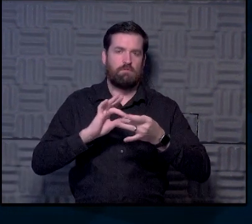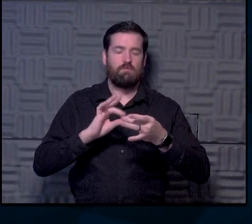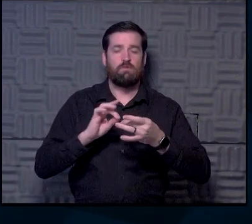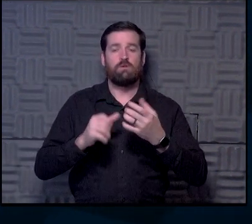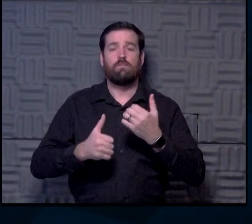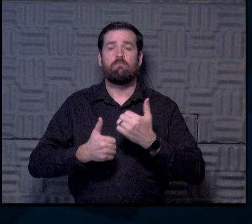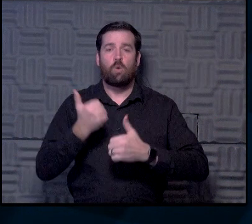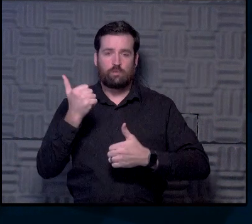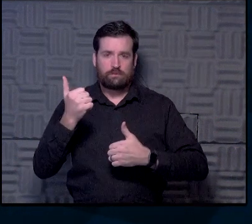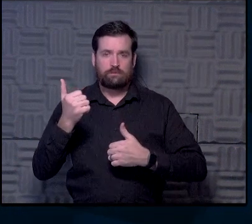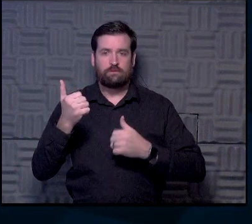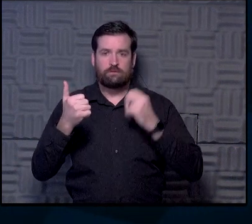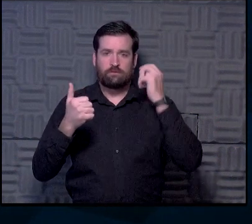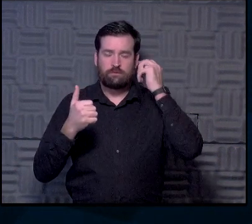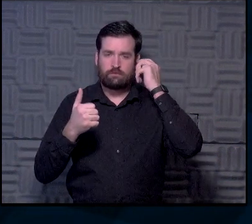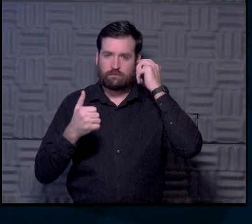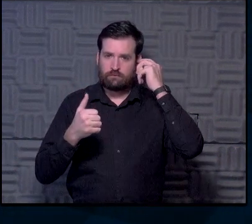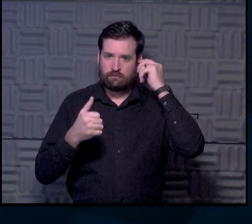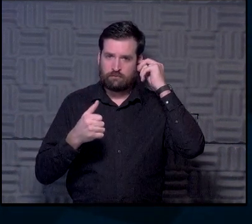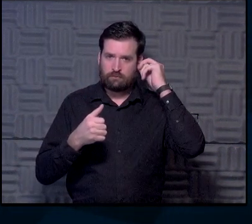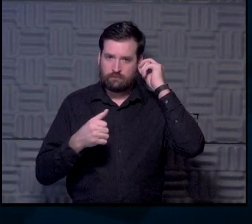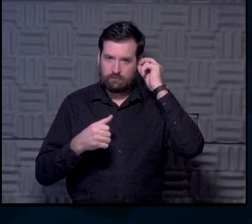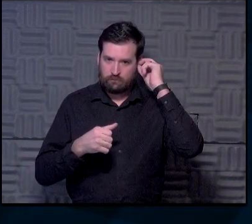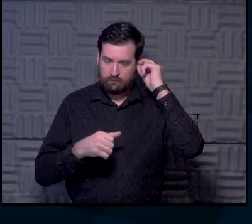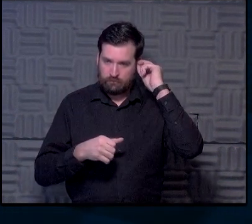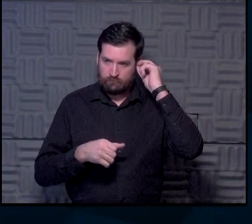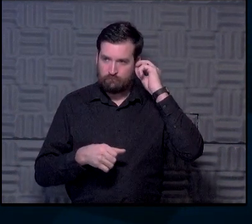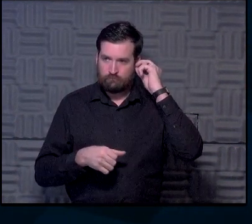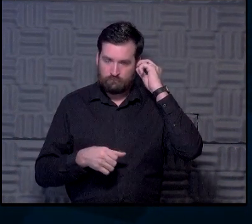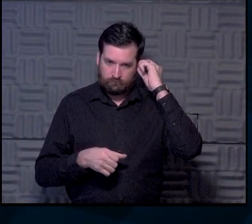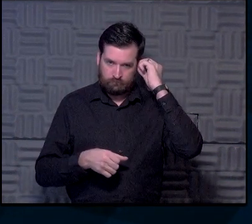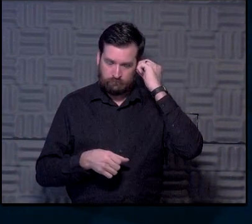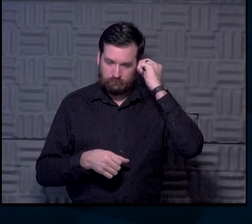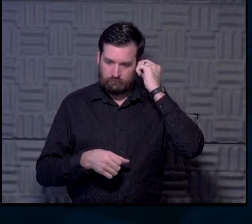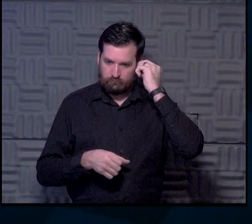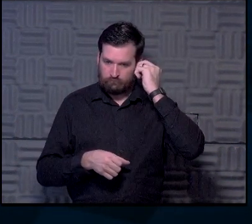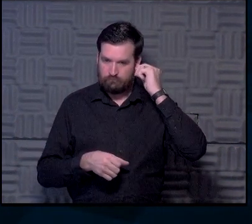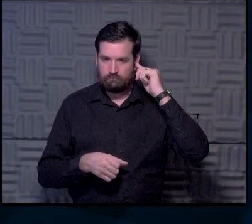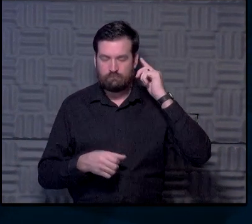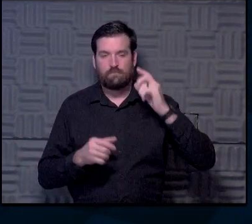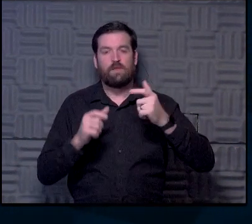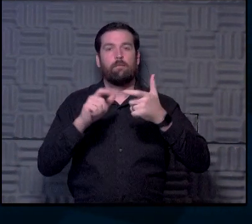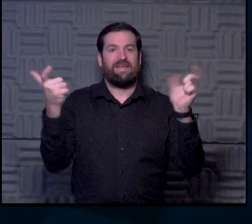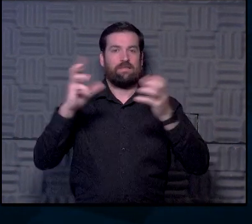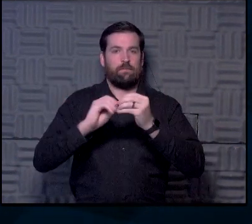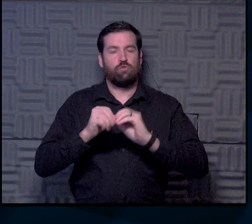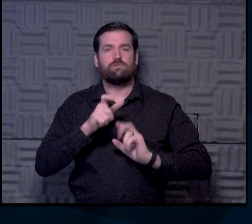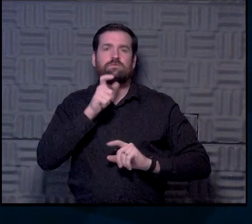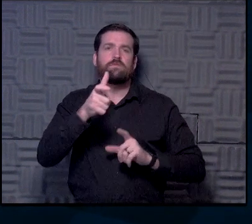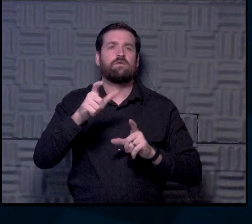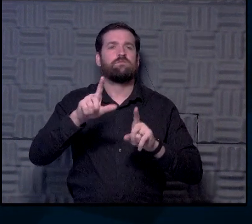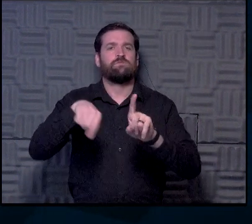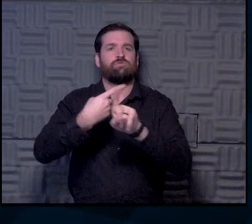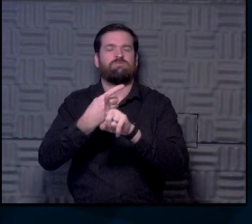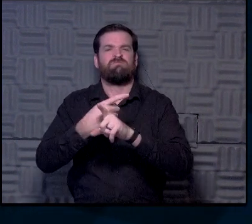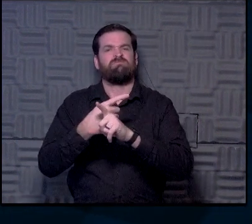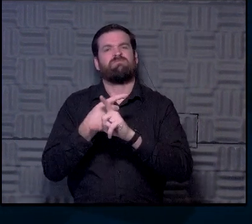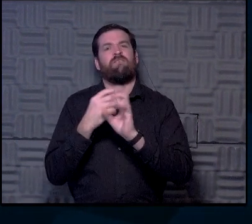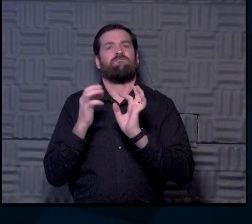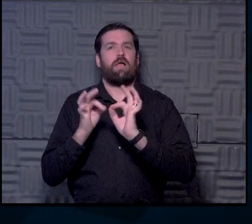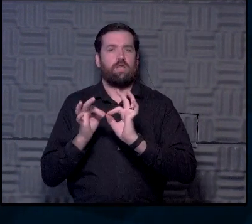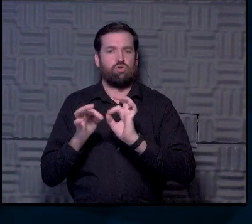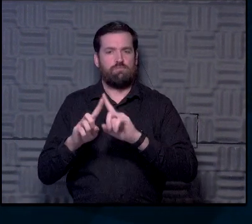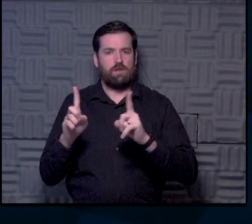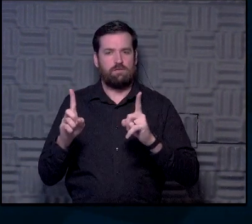numbers are going to be very big numbers. And when I say big, I don't mean always big in the sense of impact, total value. I just mean they're